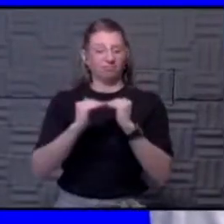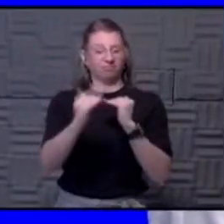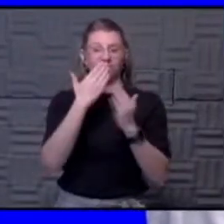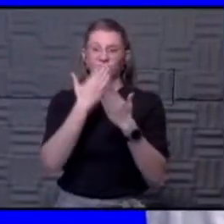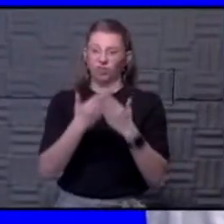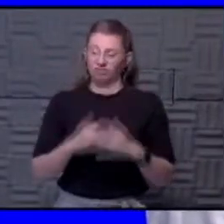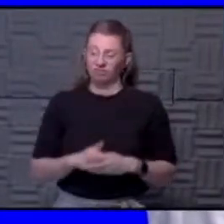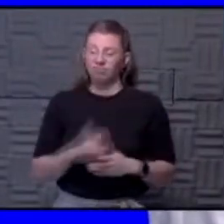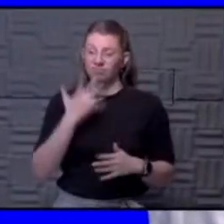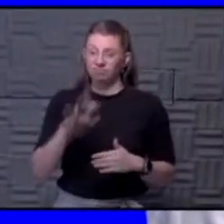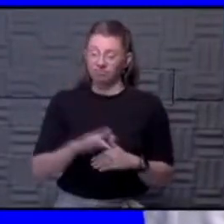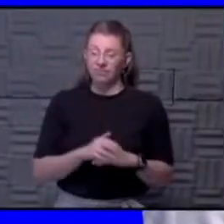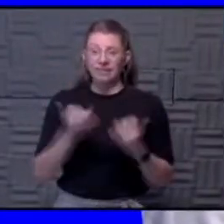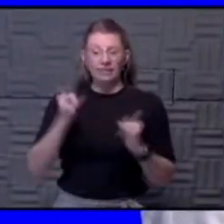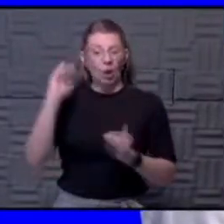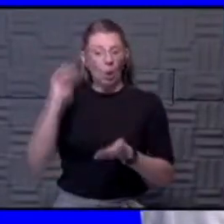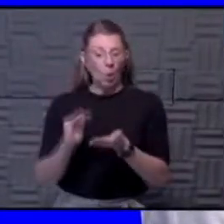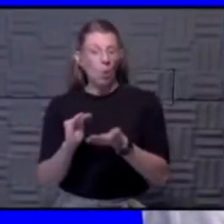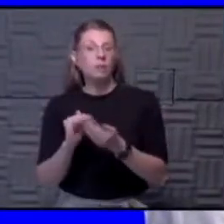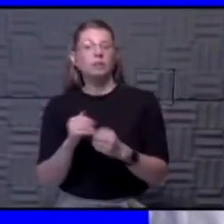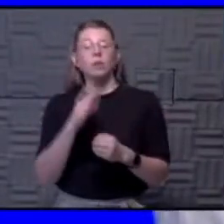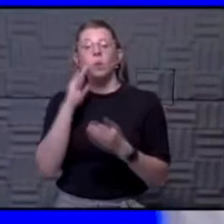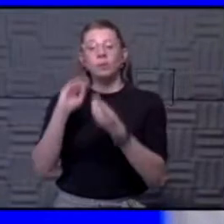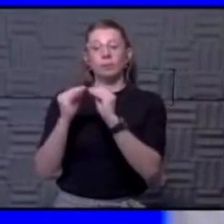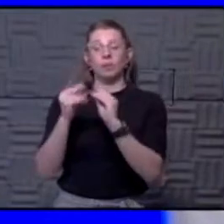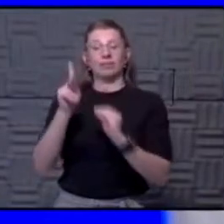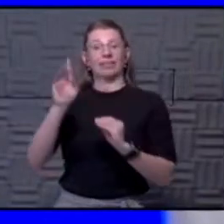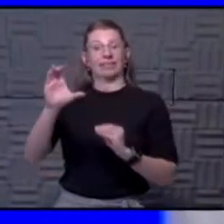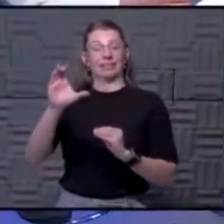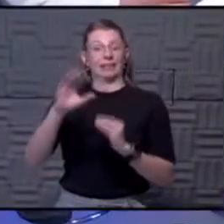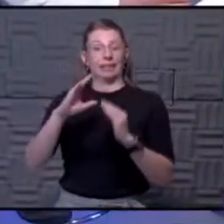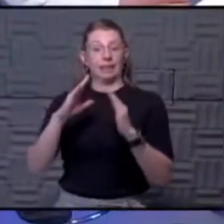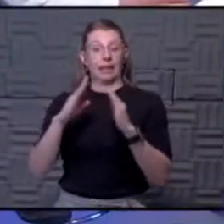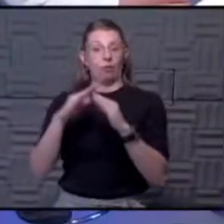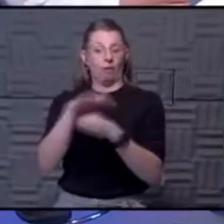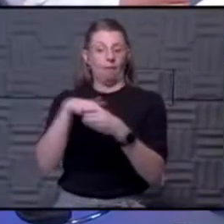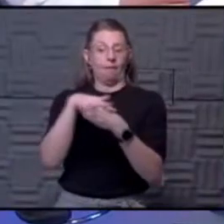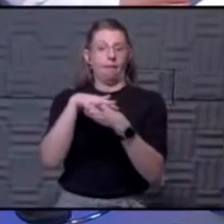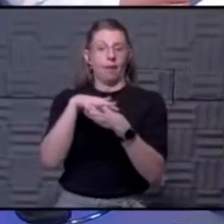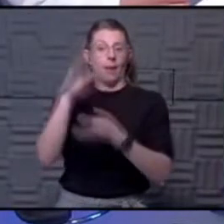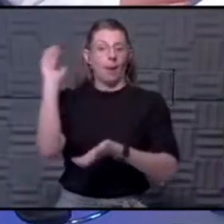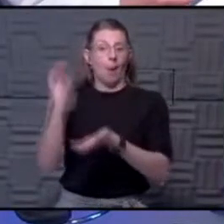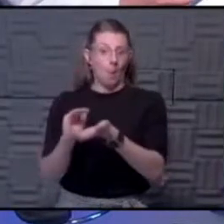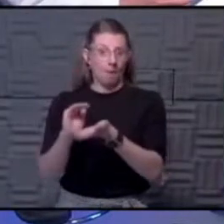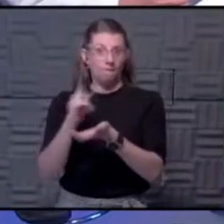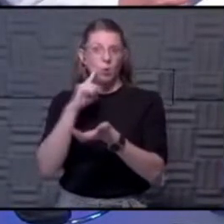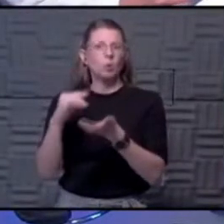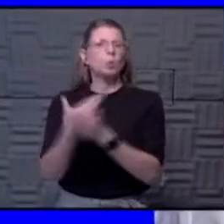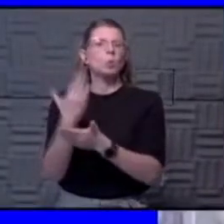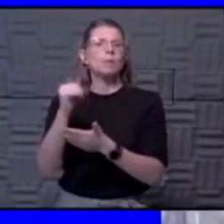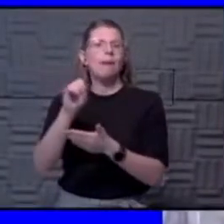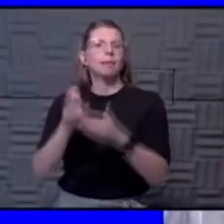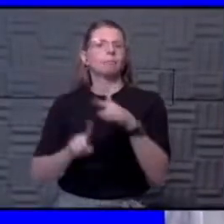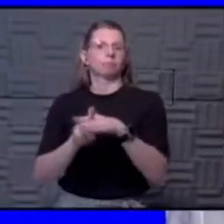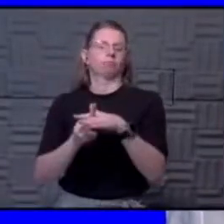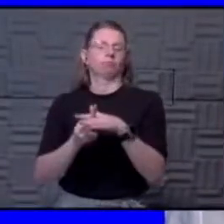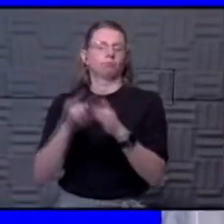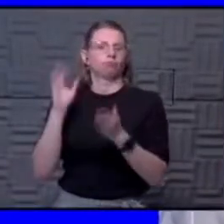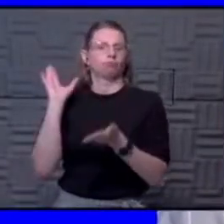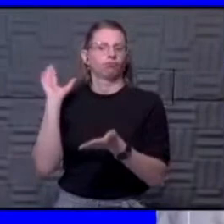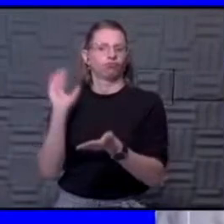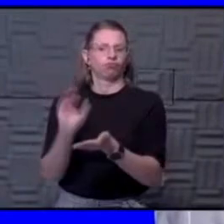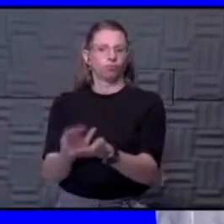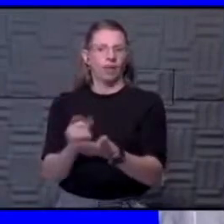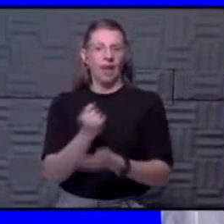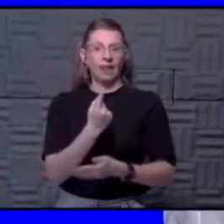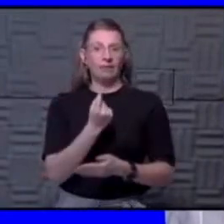Luckily, still low. We know that the numbers in the Kansas City area for new cases is lower as well. It's continued to decrease. So